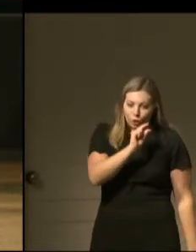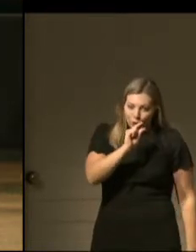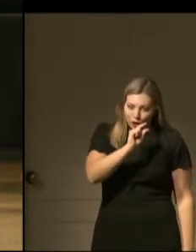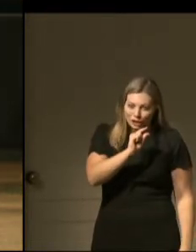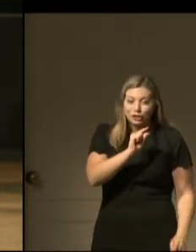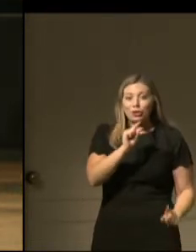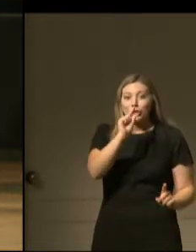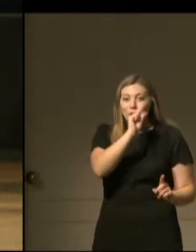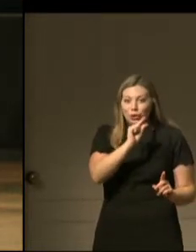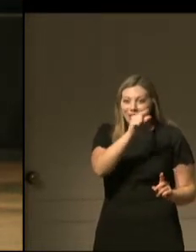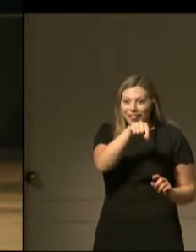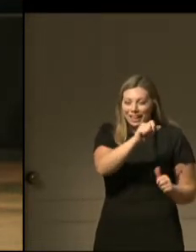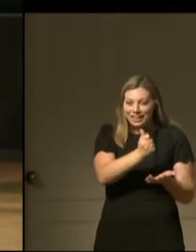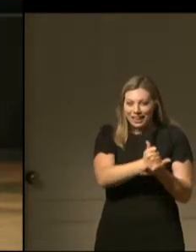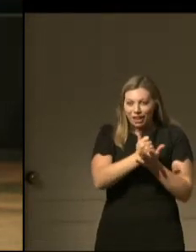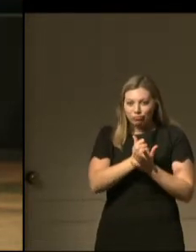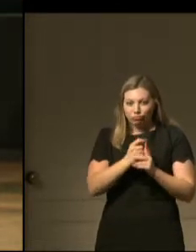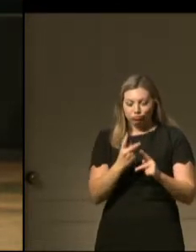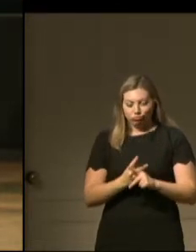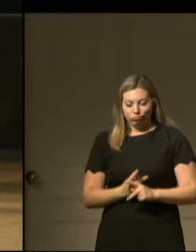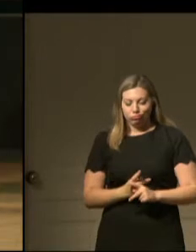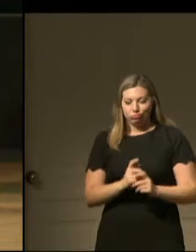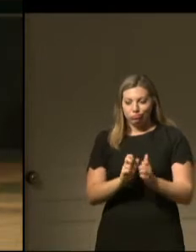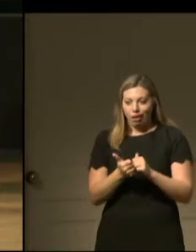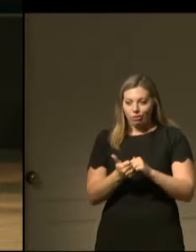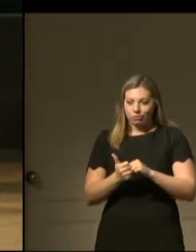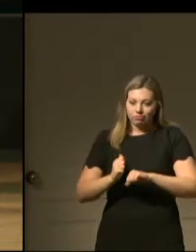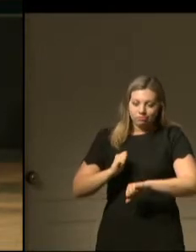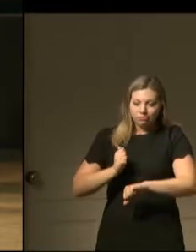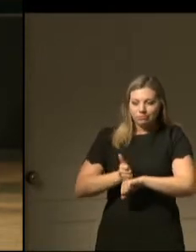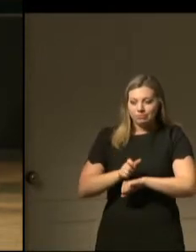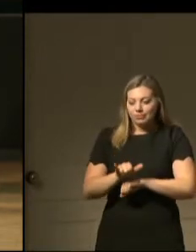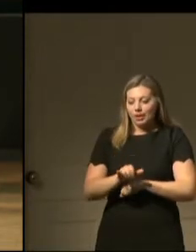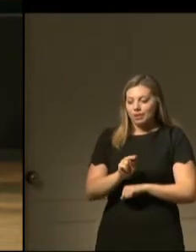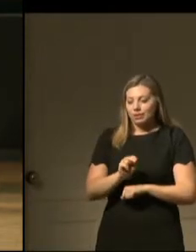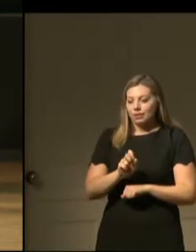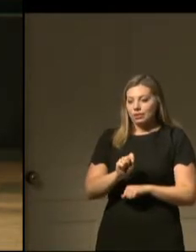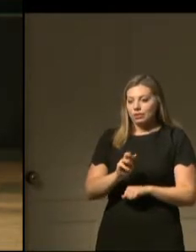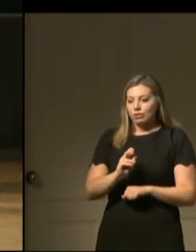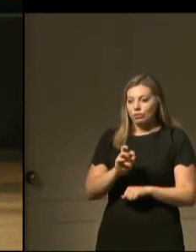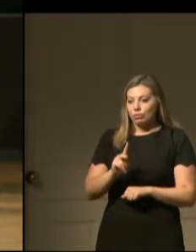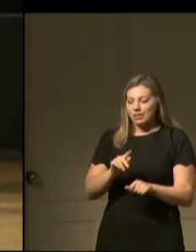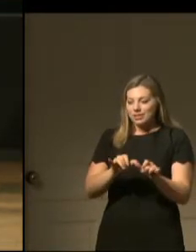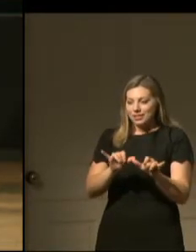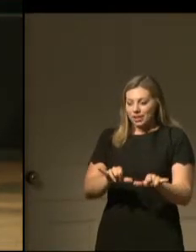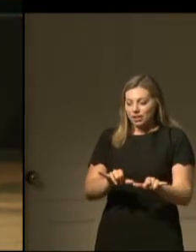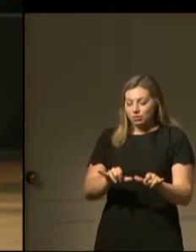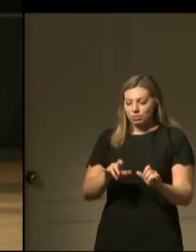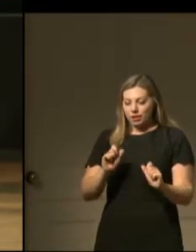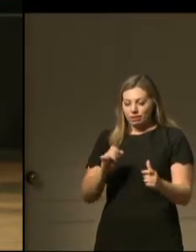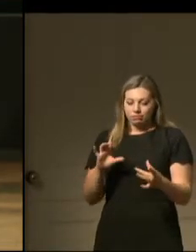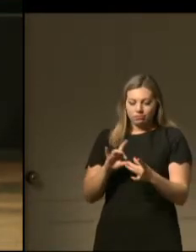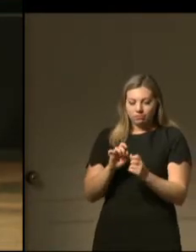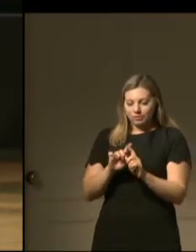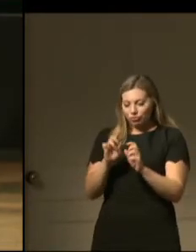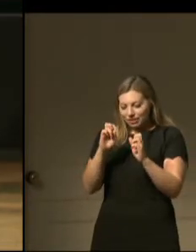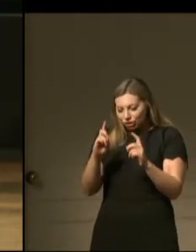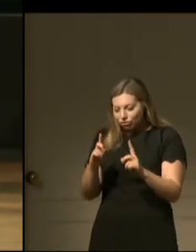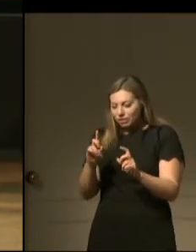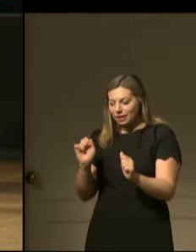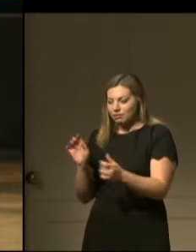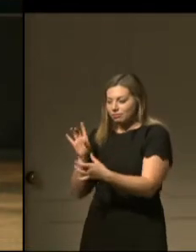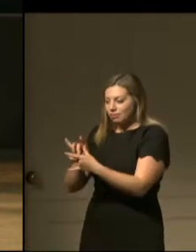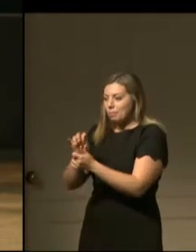that Google can help us put together the networking system that we would need to connect those educators and connect them back to